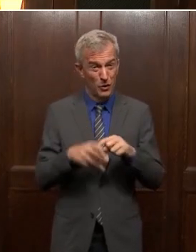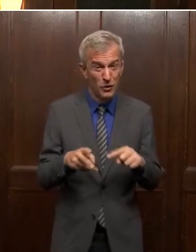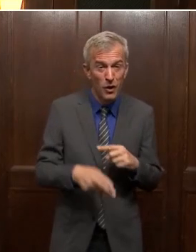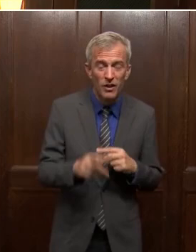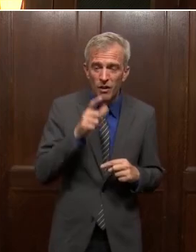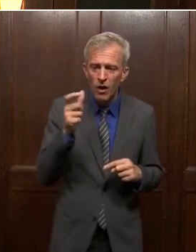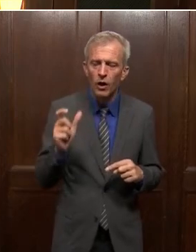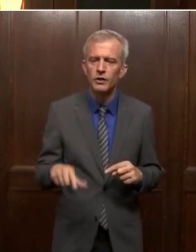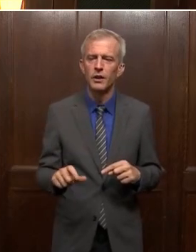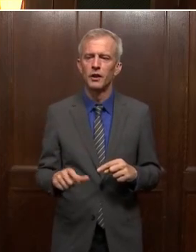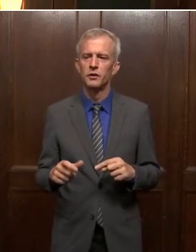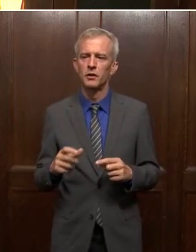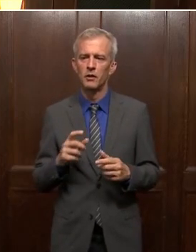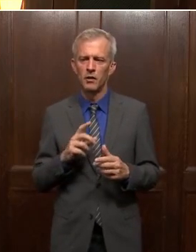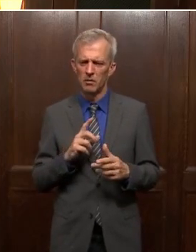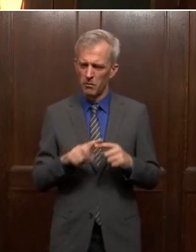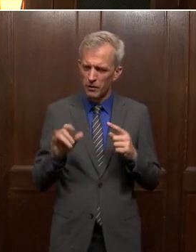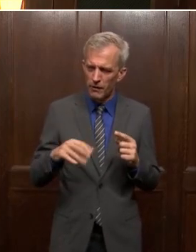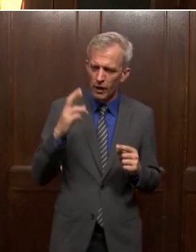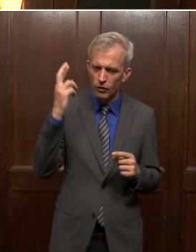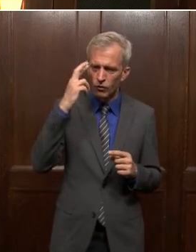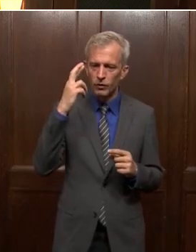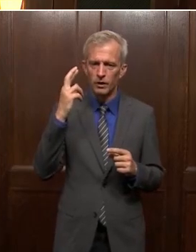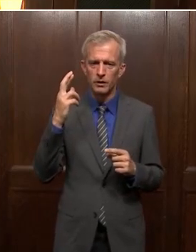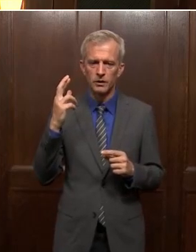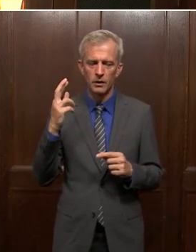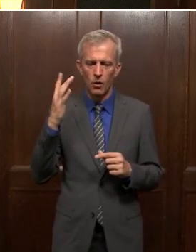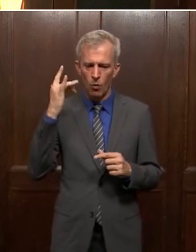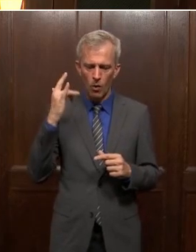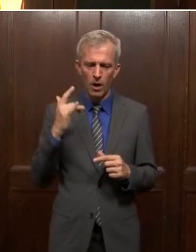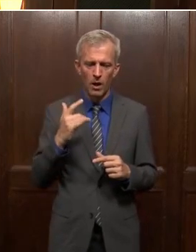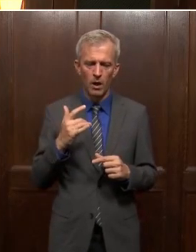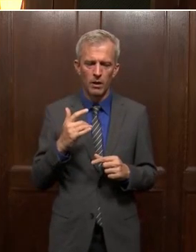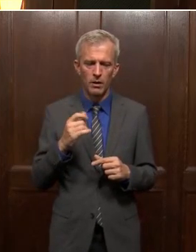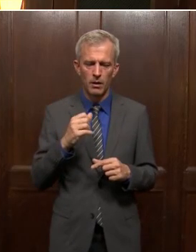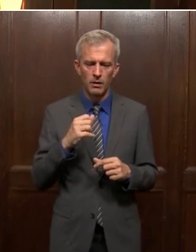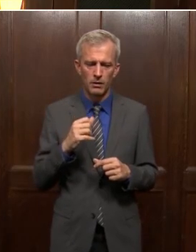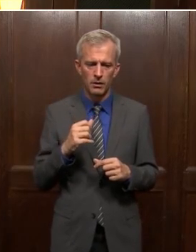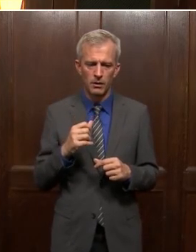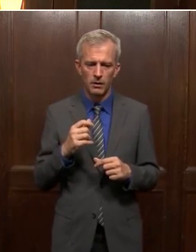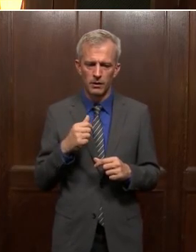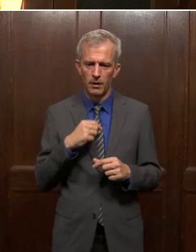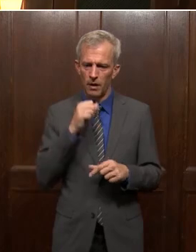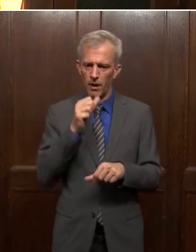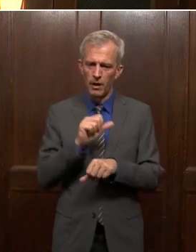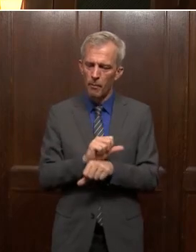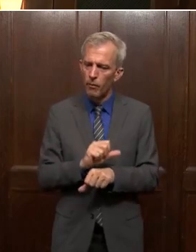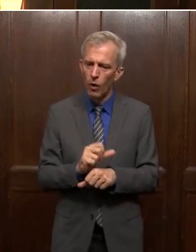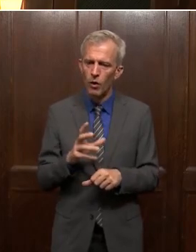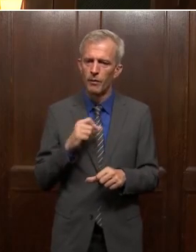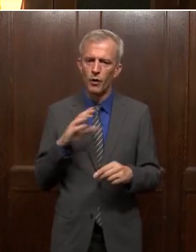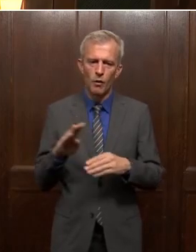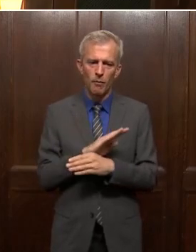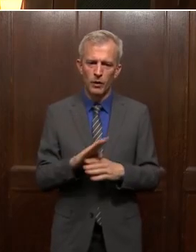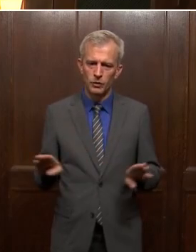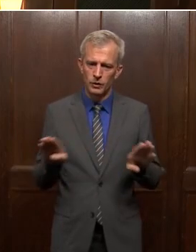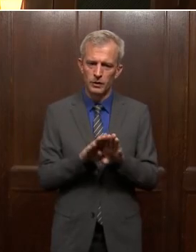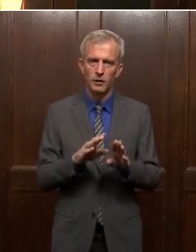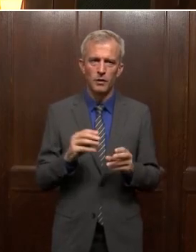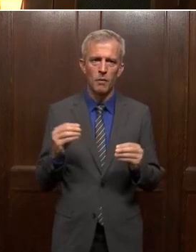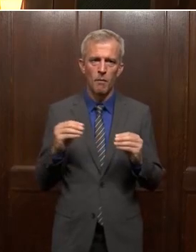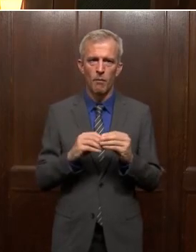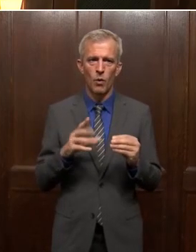the reason that we have all these this unemployment and have business closed is more of a intentional